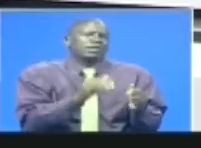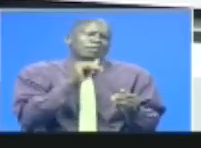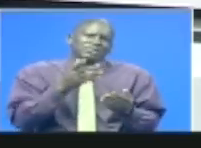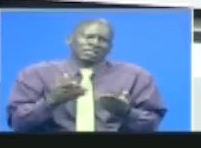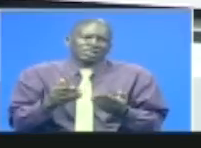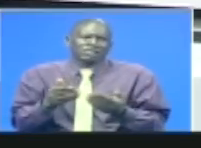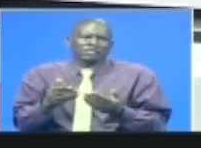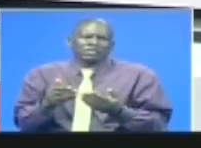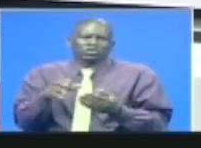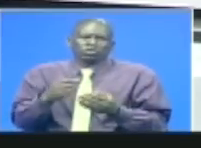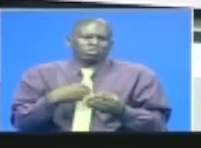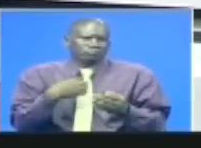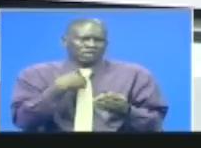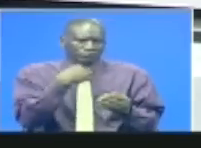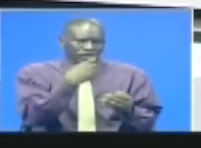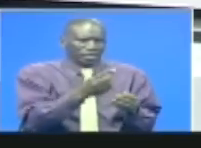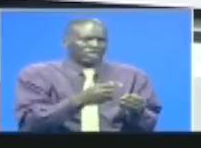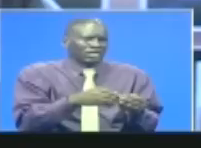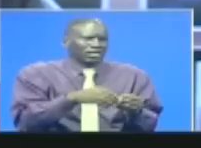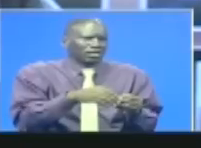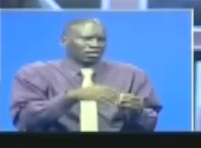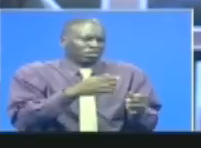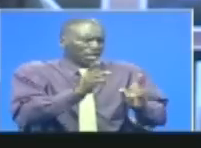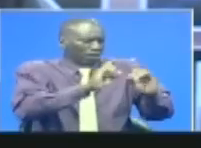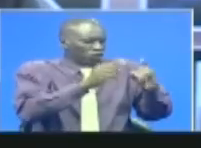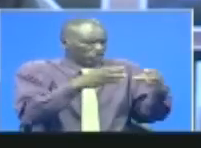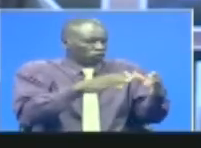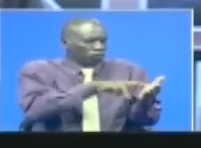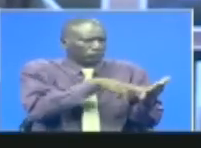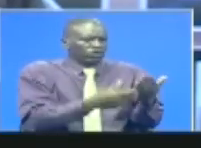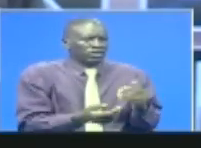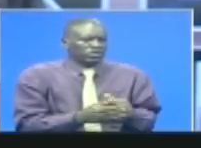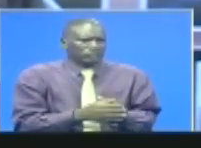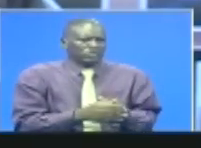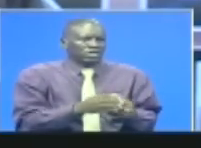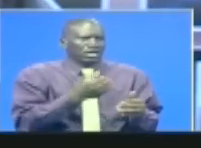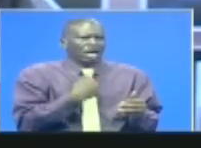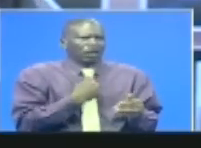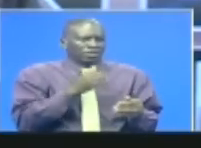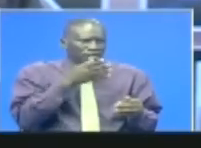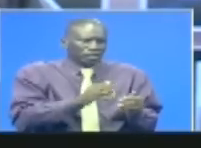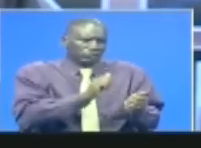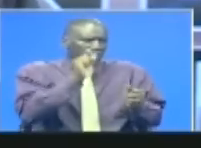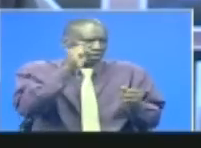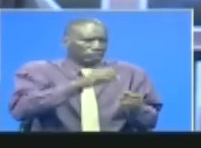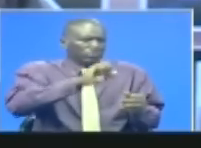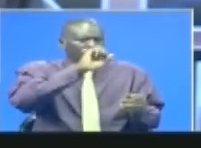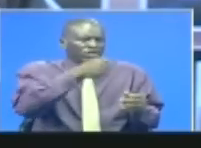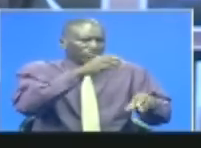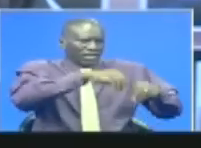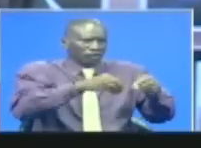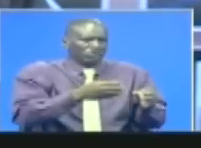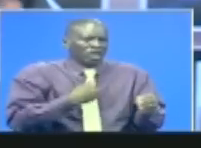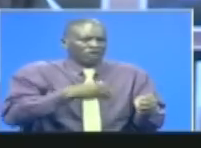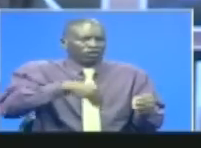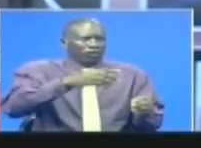I'm just asking a hypothetical. I'm saying I don't belong to the group that loses. I have been in this game. This is my fifth election, and I have